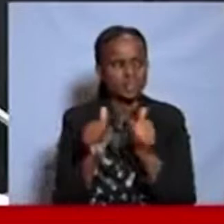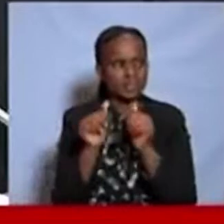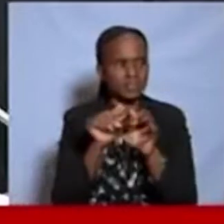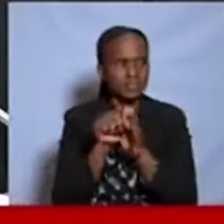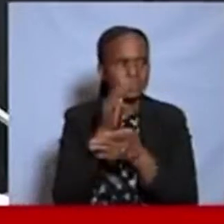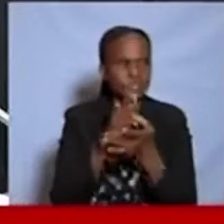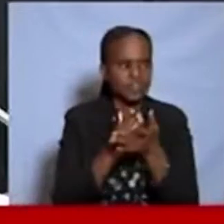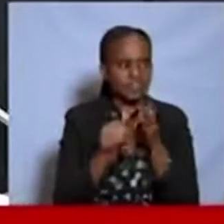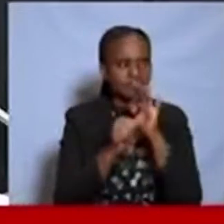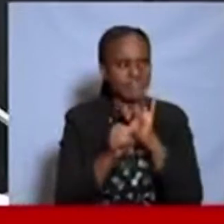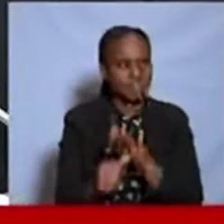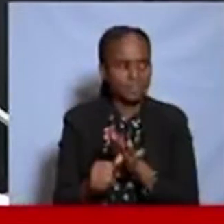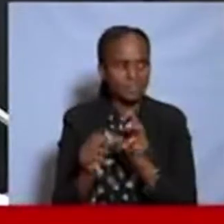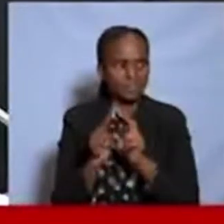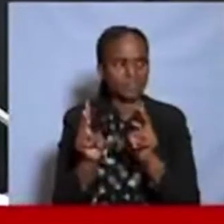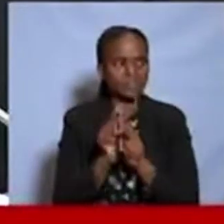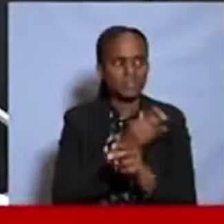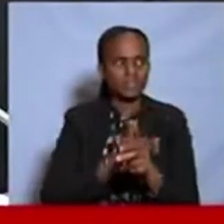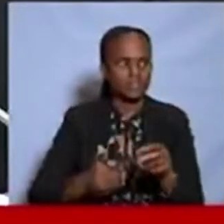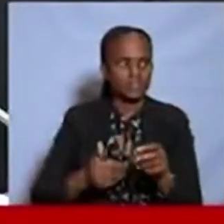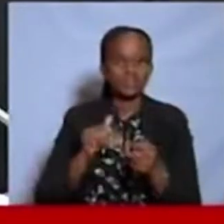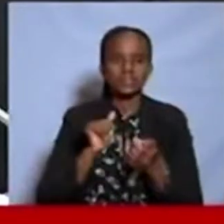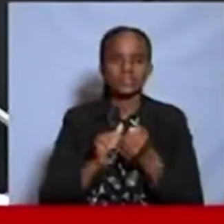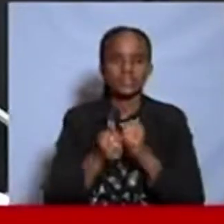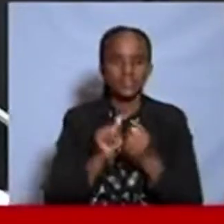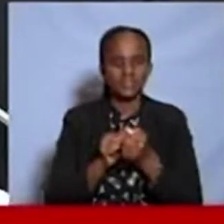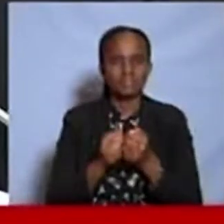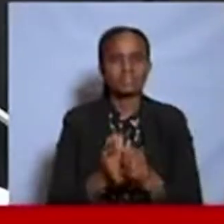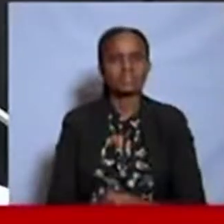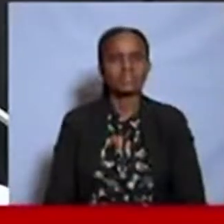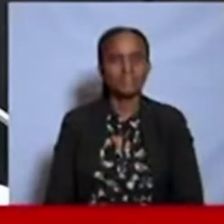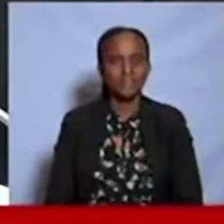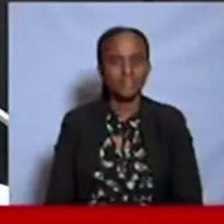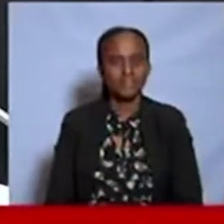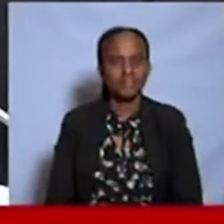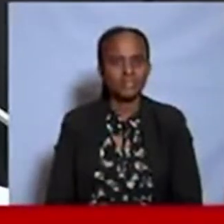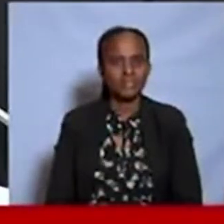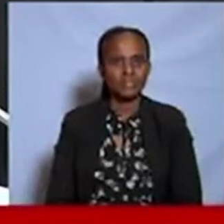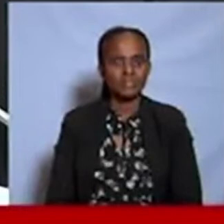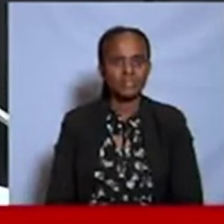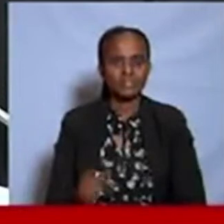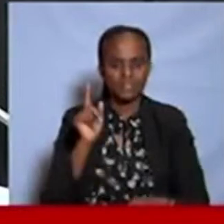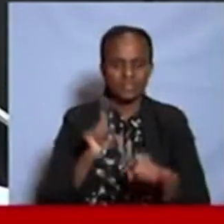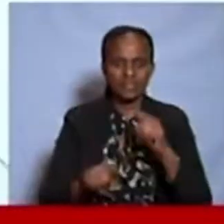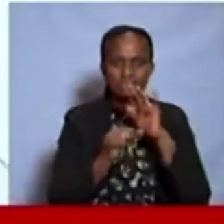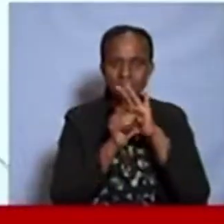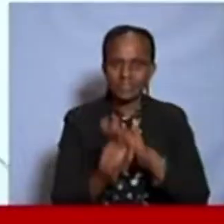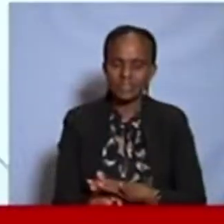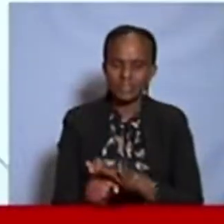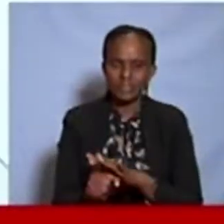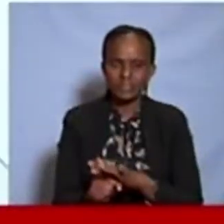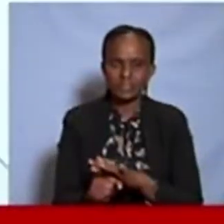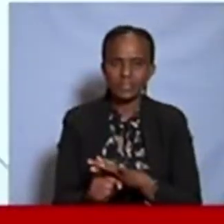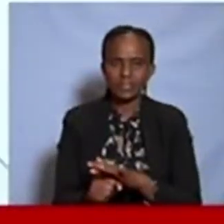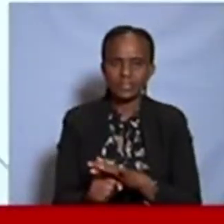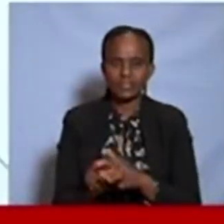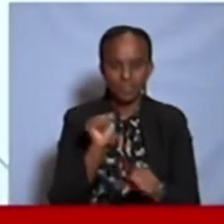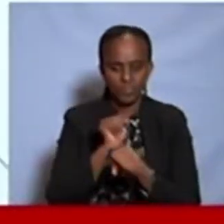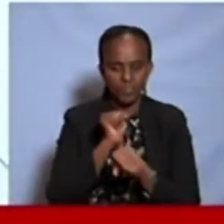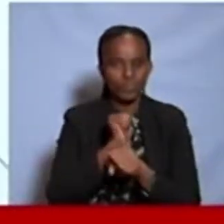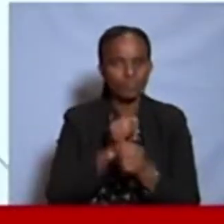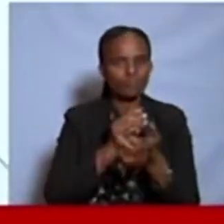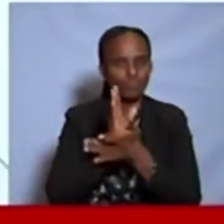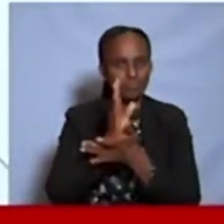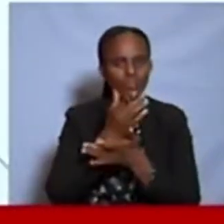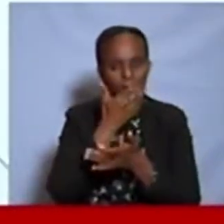to suppress very serious issues. That's why we but honestly, you can't suppress a spring, CS. If you are doing things correctly,